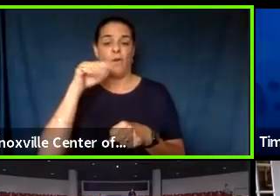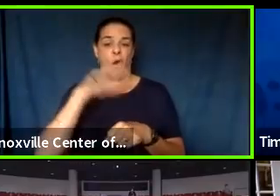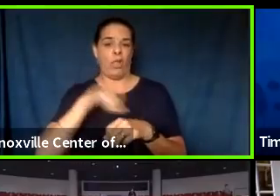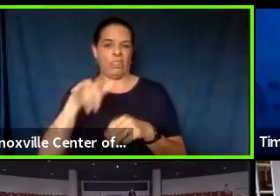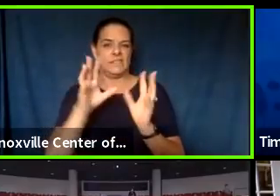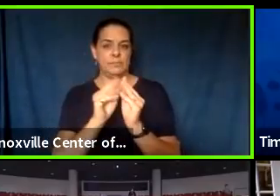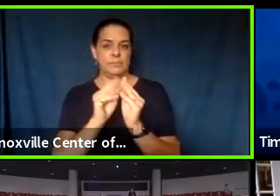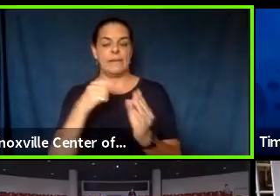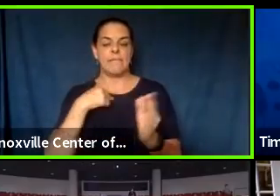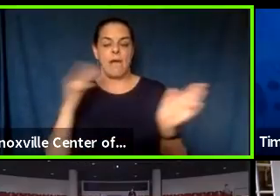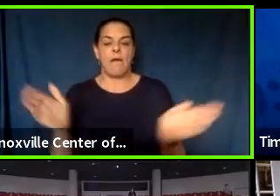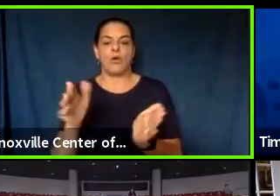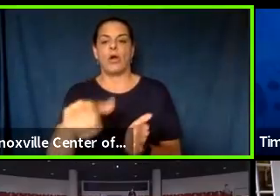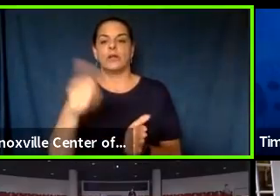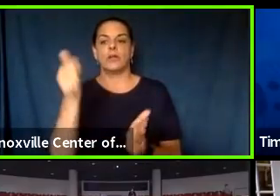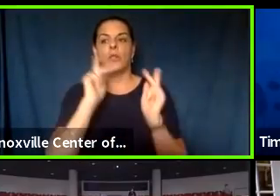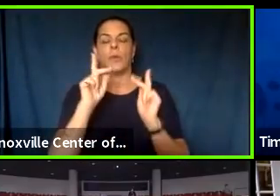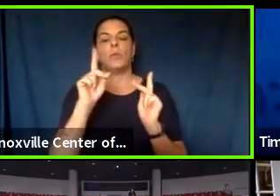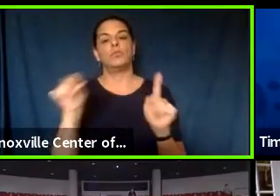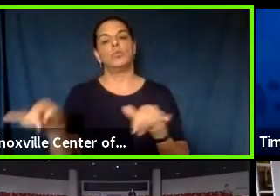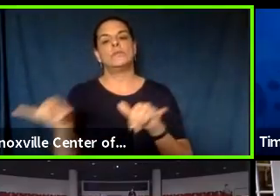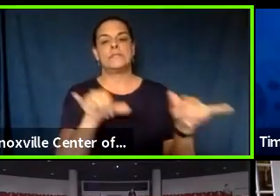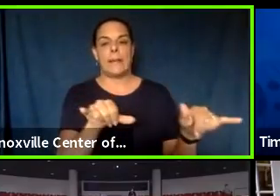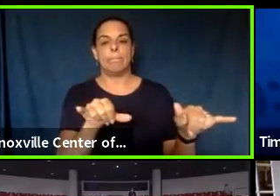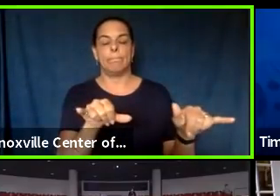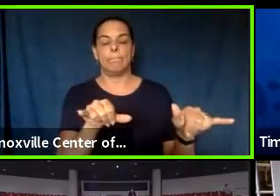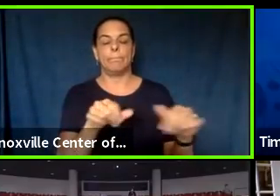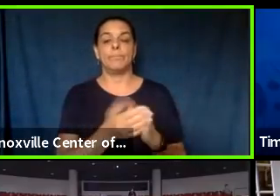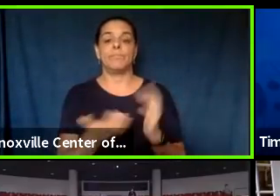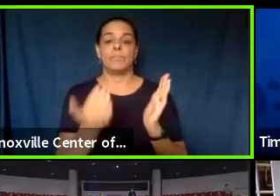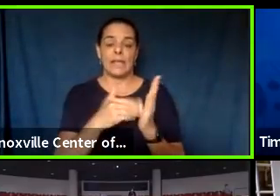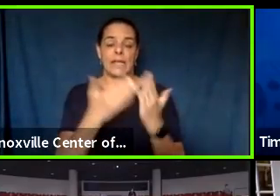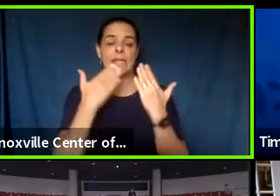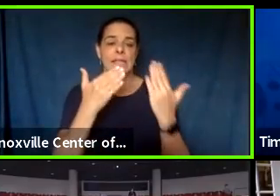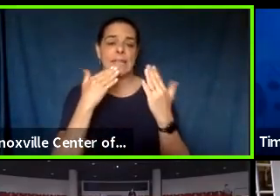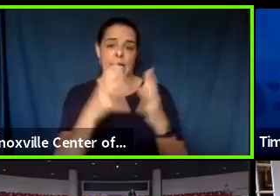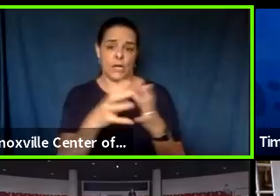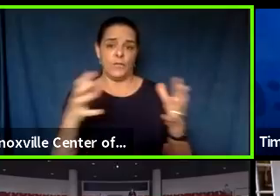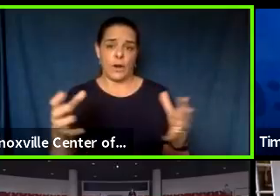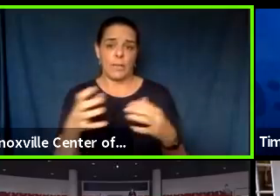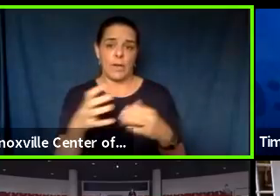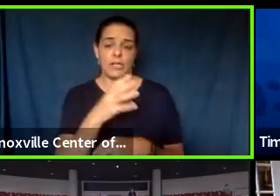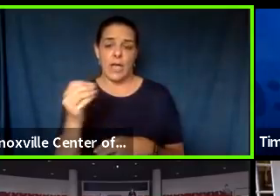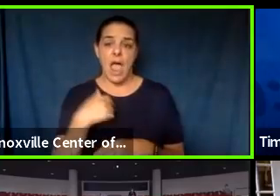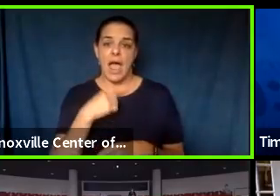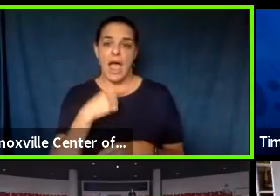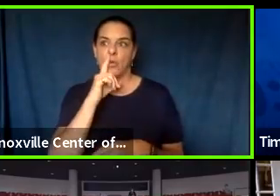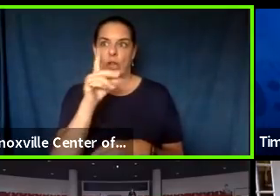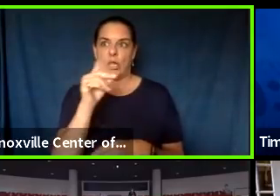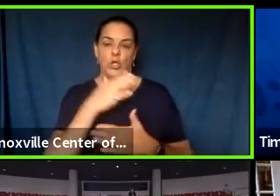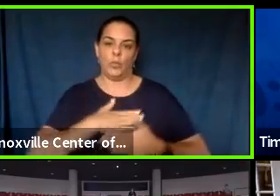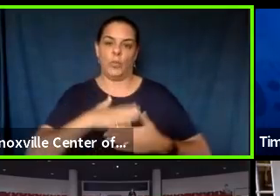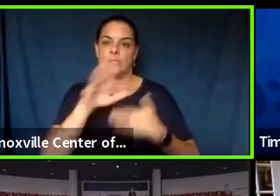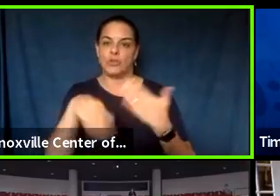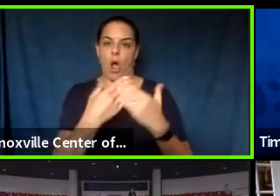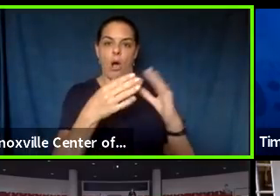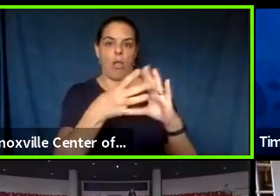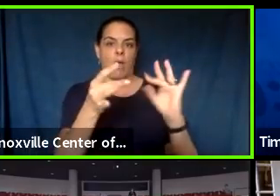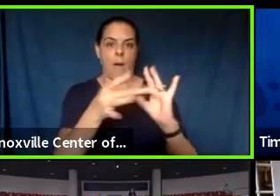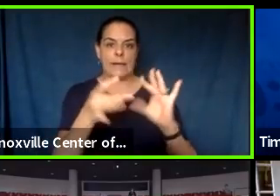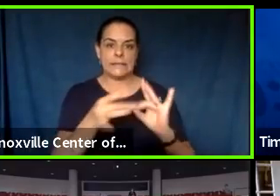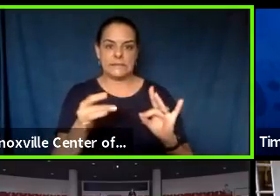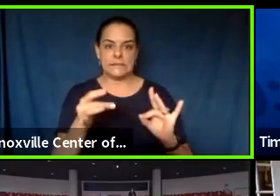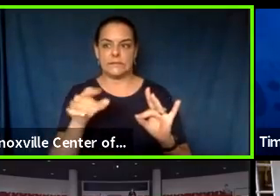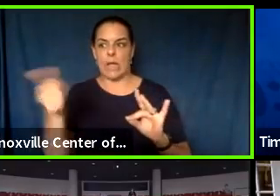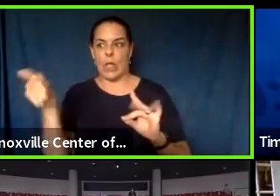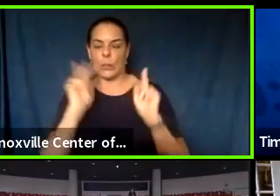I encourage others to do the same. Again, thank you very much. And I really appreciate all the comments that my